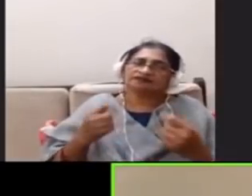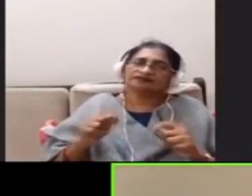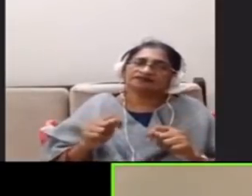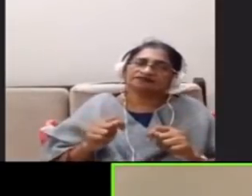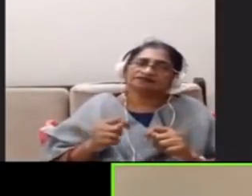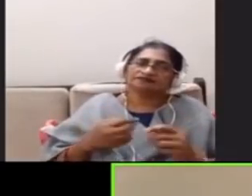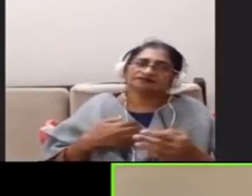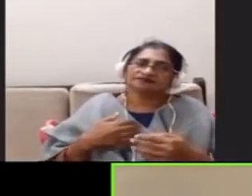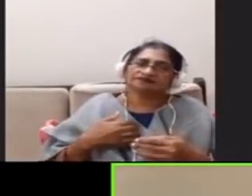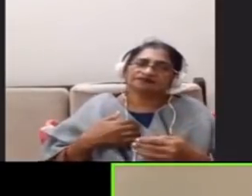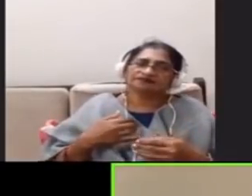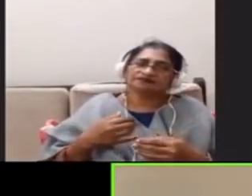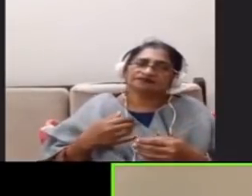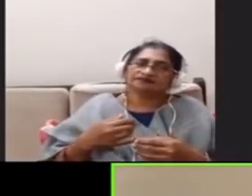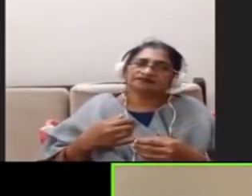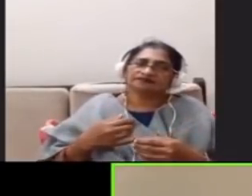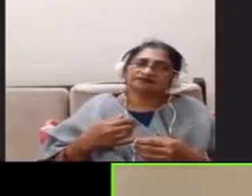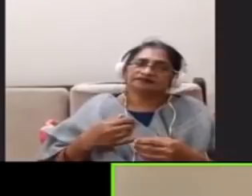that standpoint.